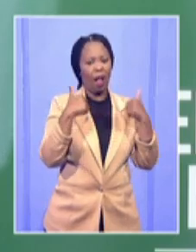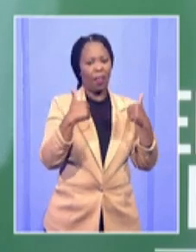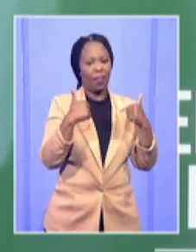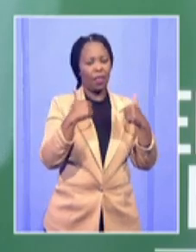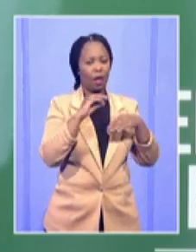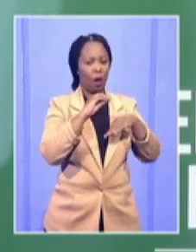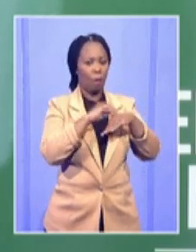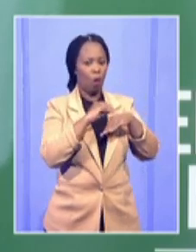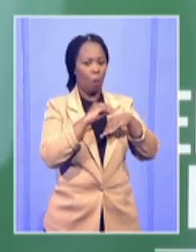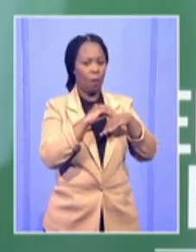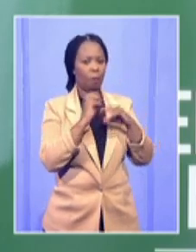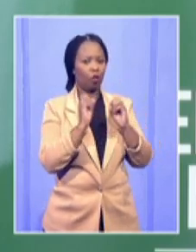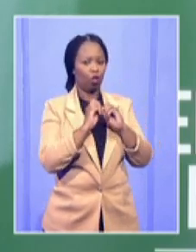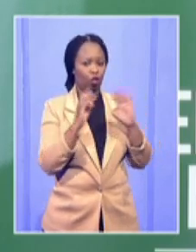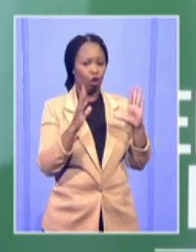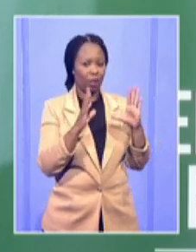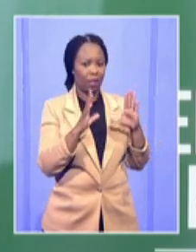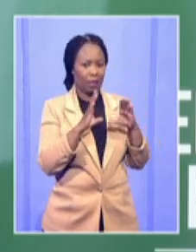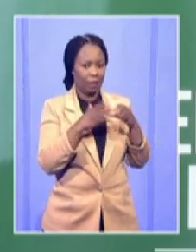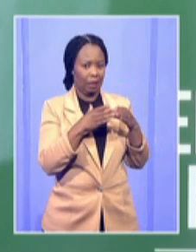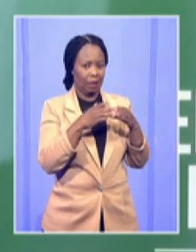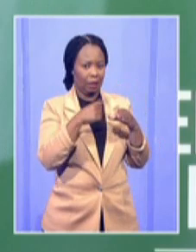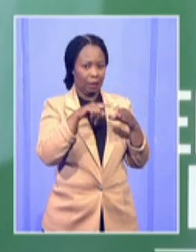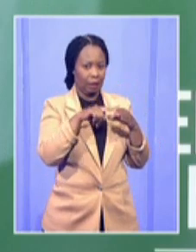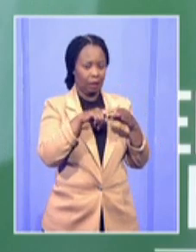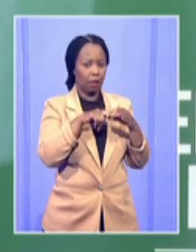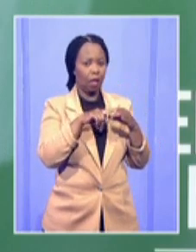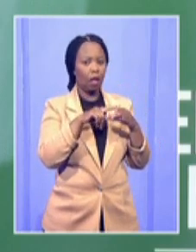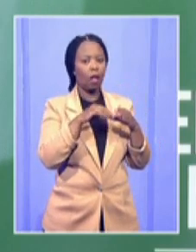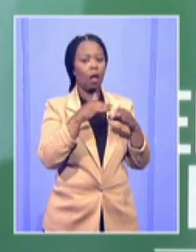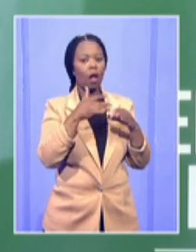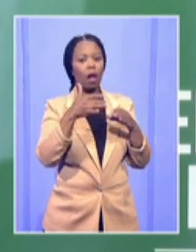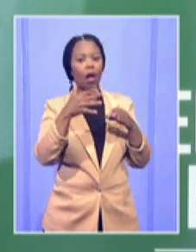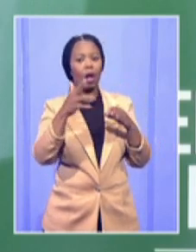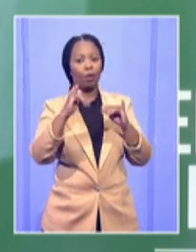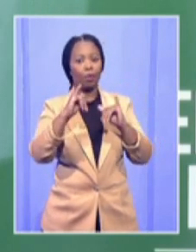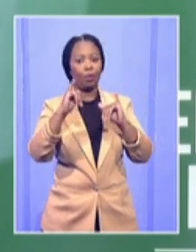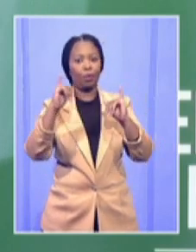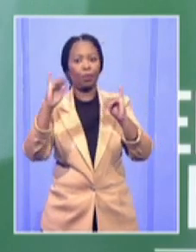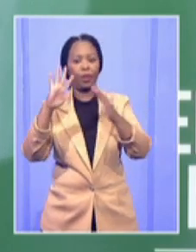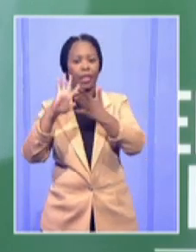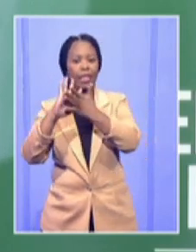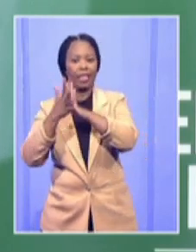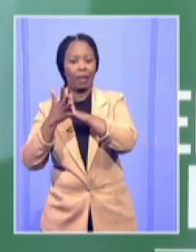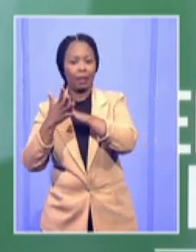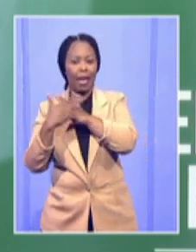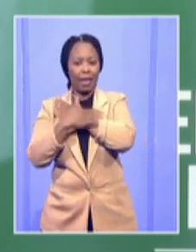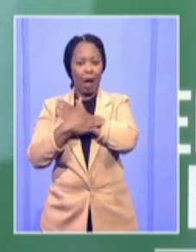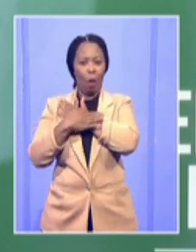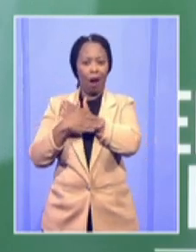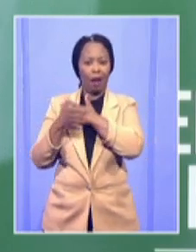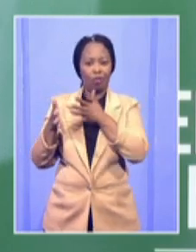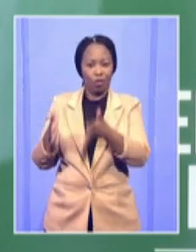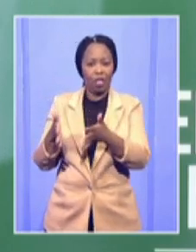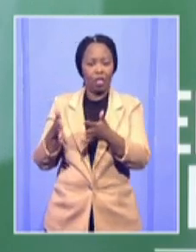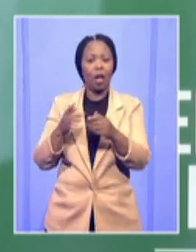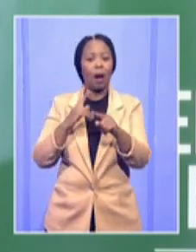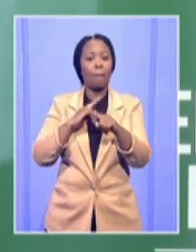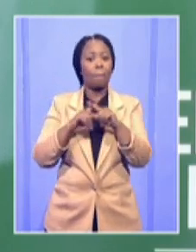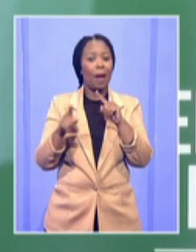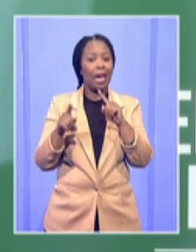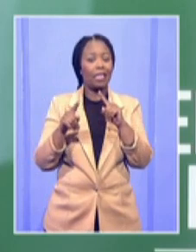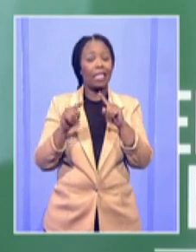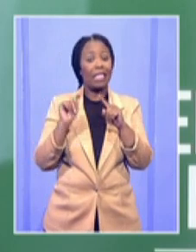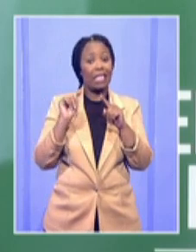that ended up as a disaster in our country, but all it did was giving us everlasting